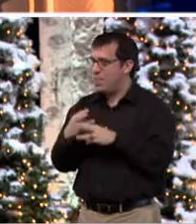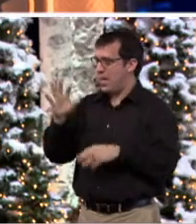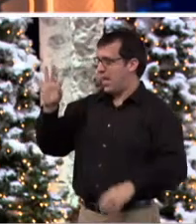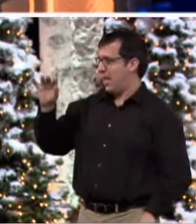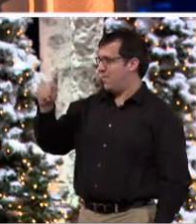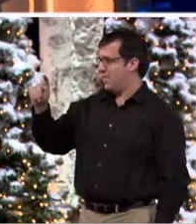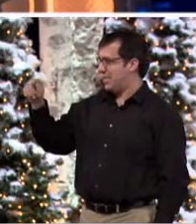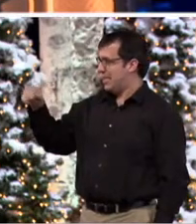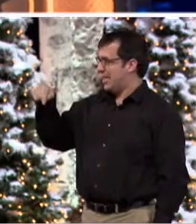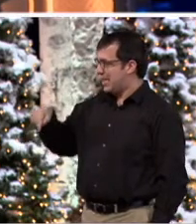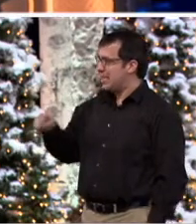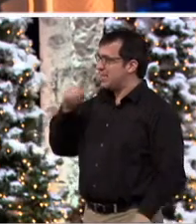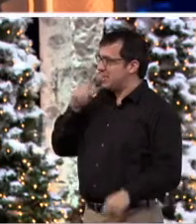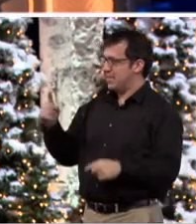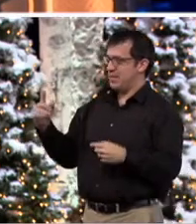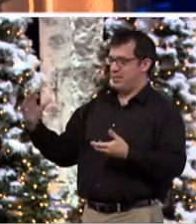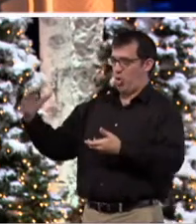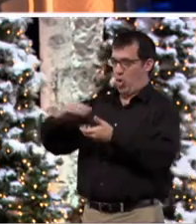is a coalition of about